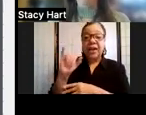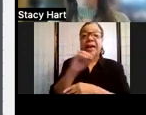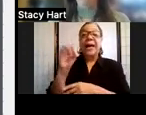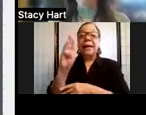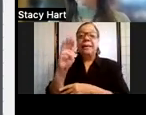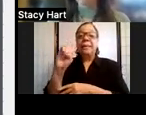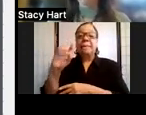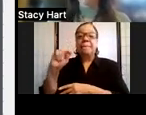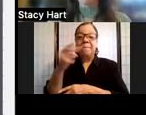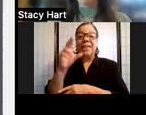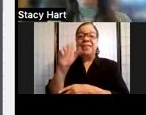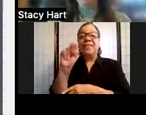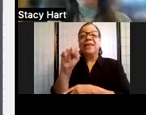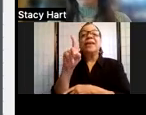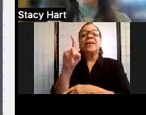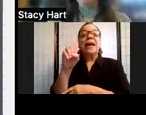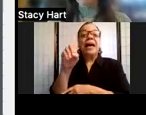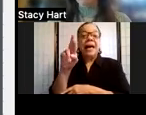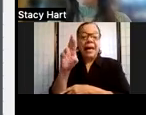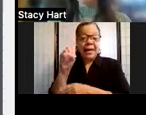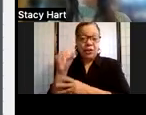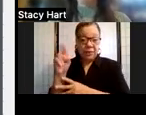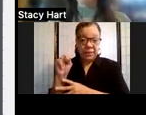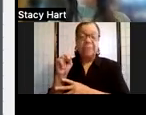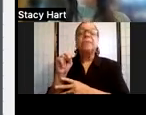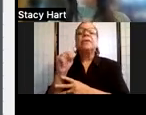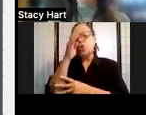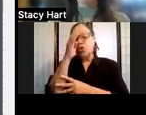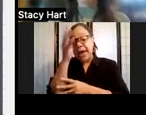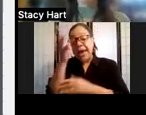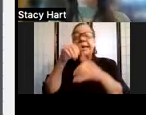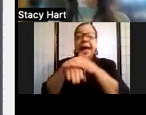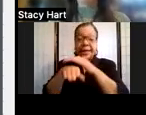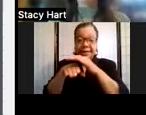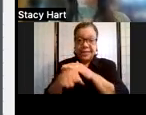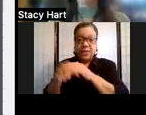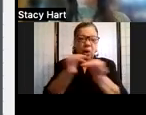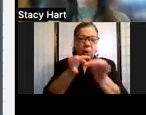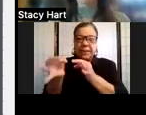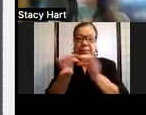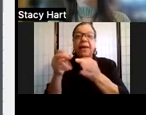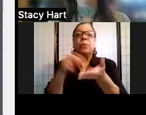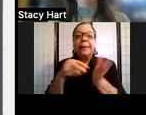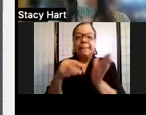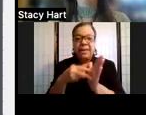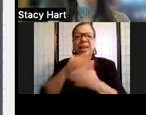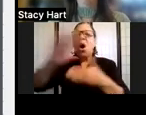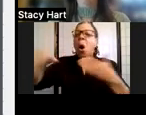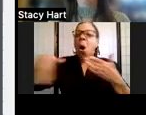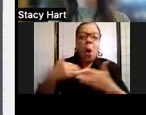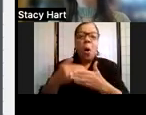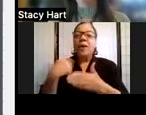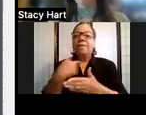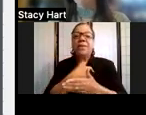going to explore what it means to create access. So since all of us, the entire world